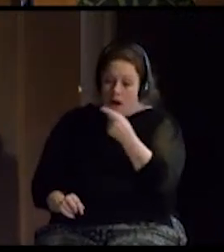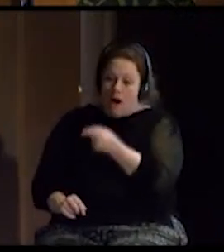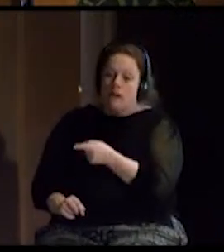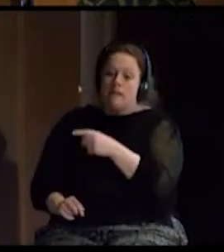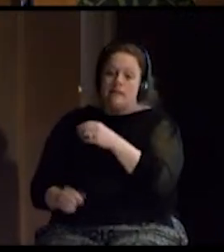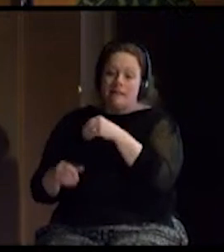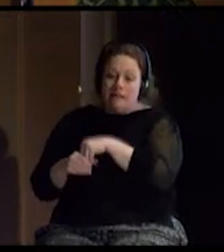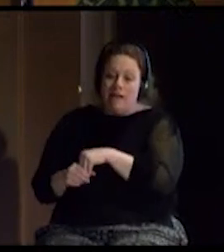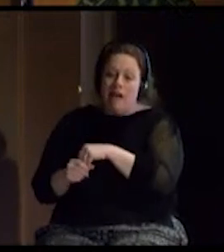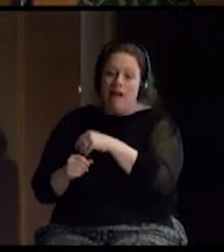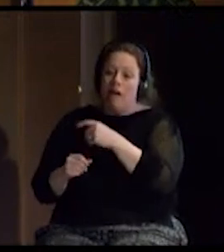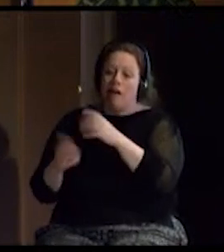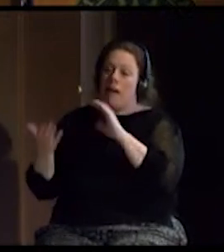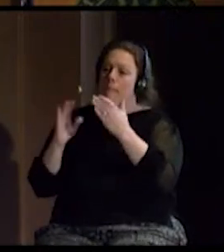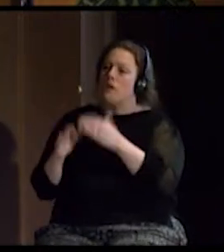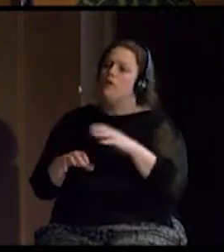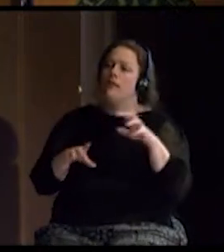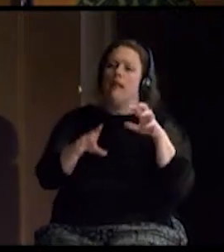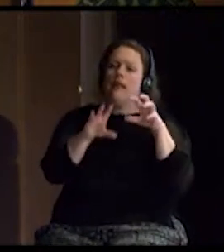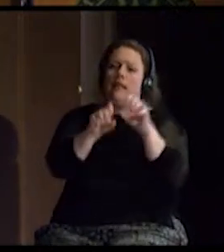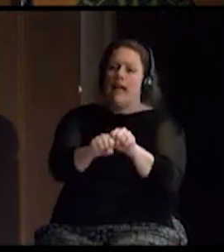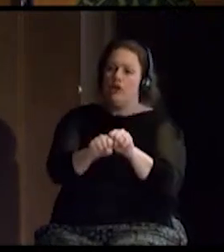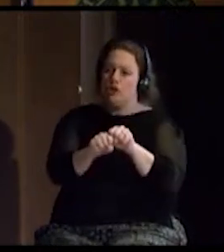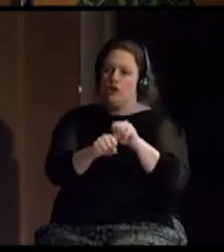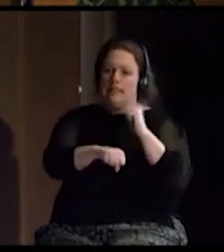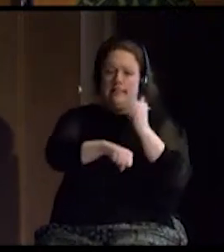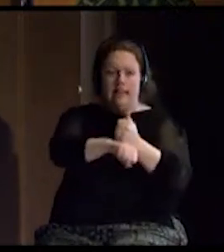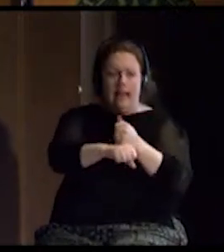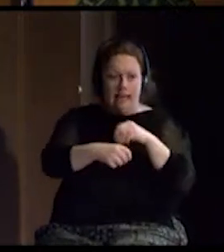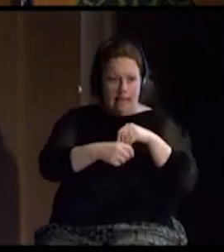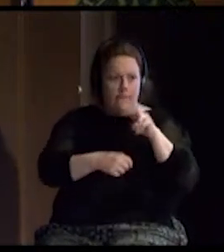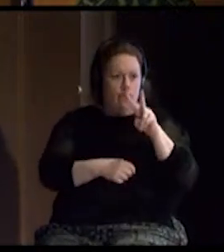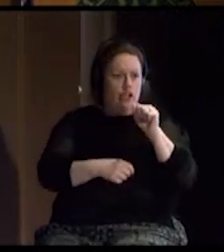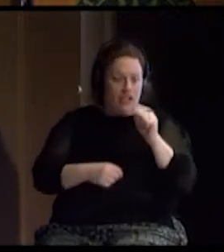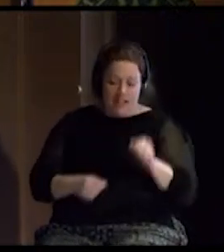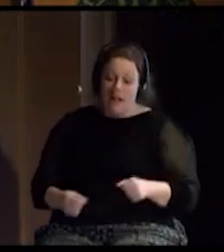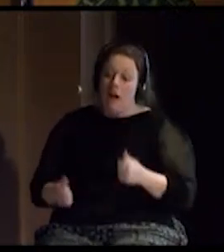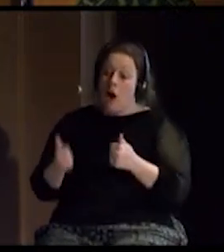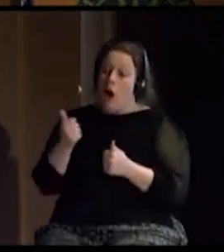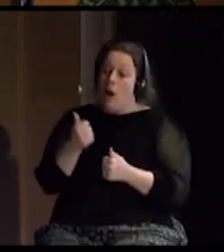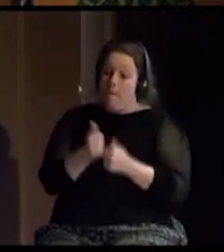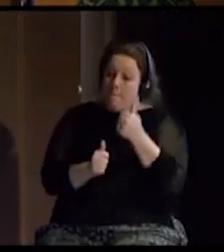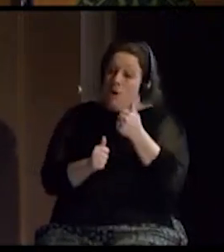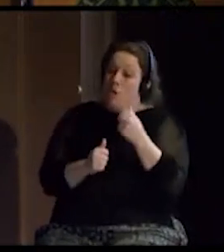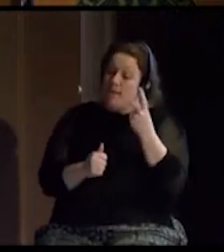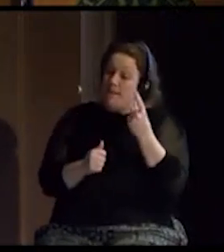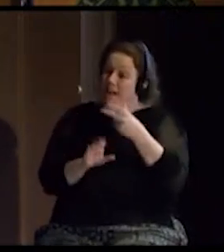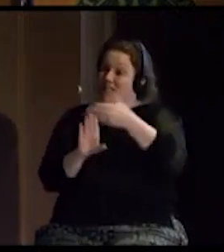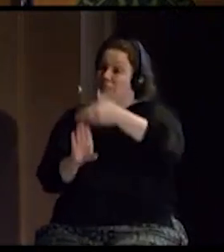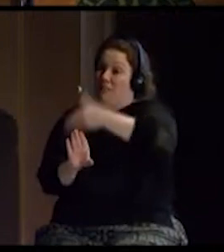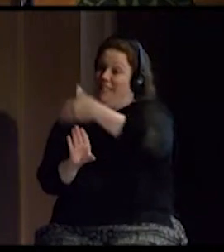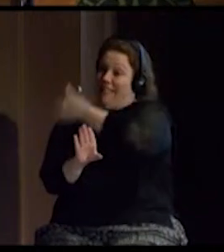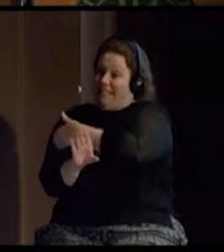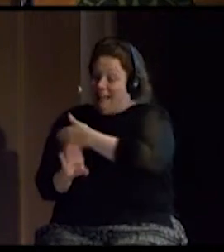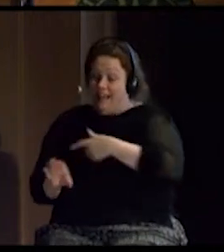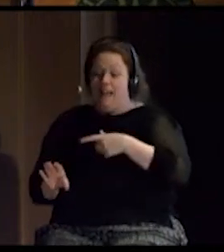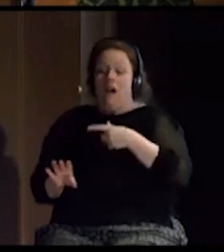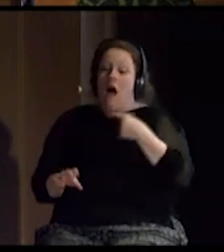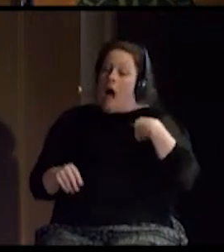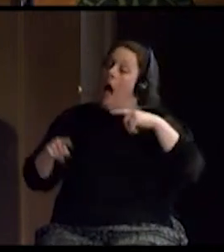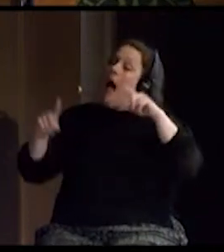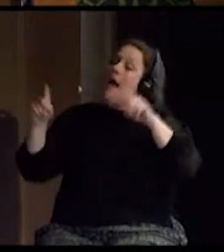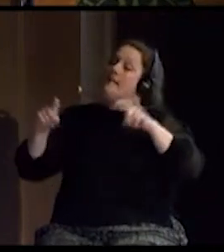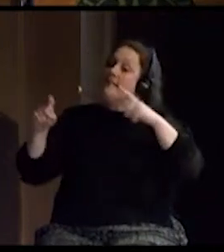in Virginia. Since mutton post-dates European colonization, I then tested for the presence of